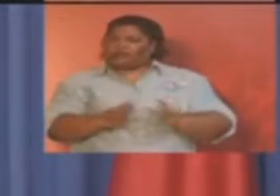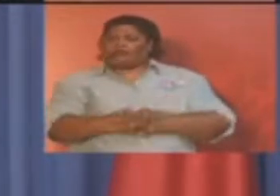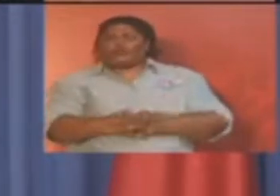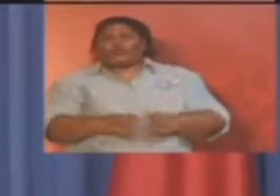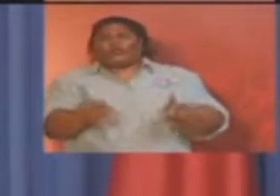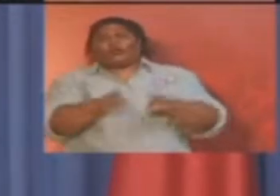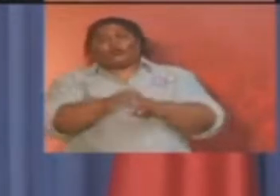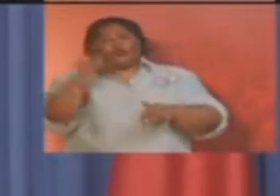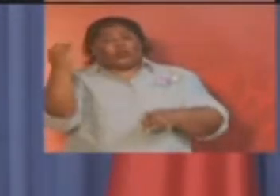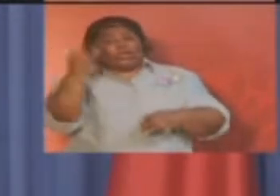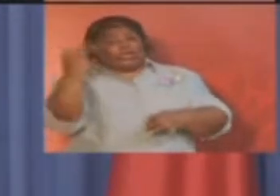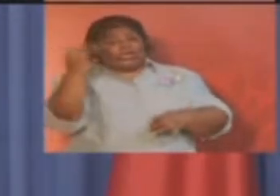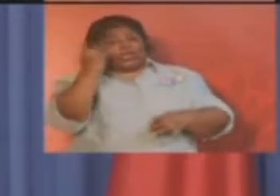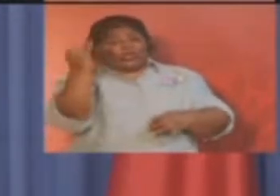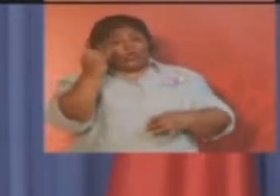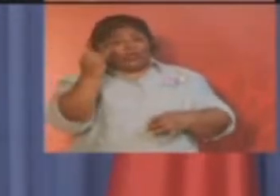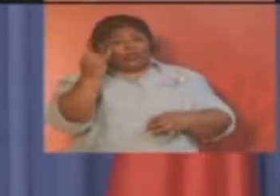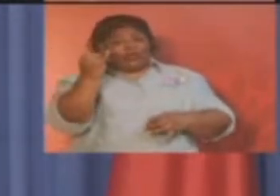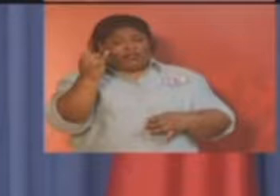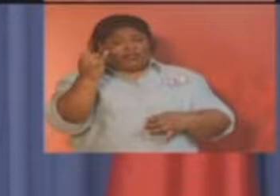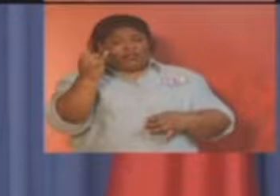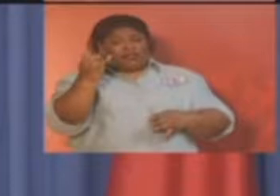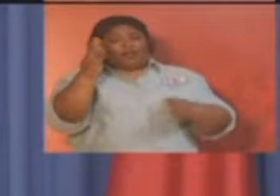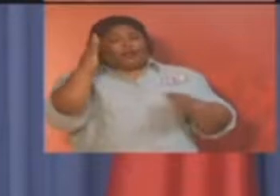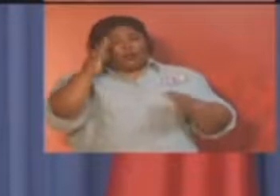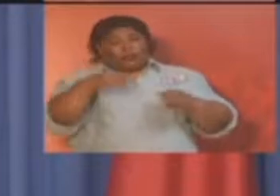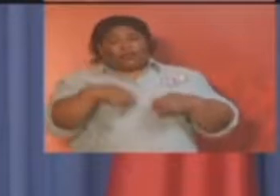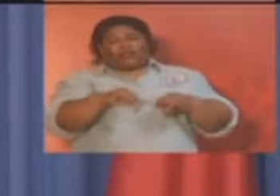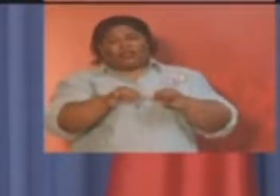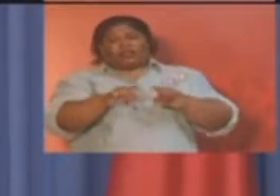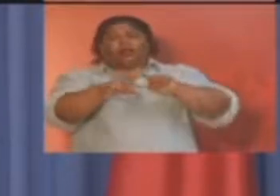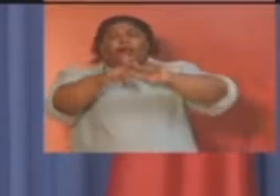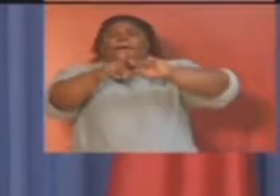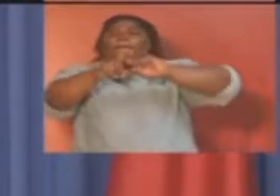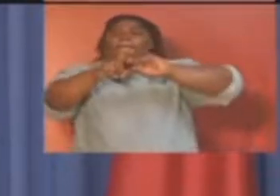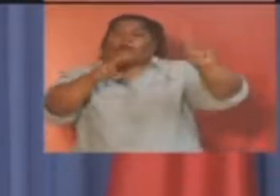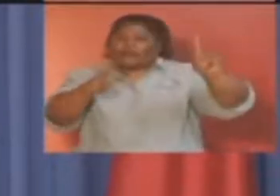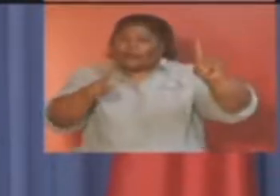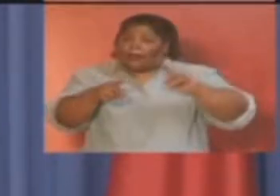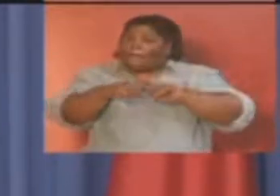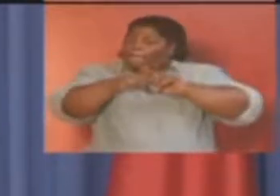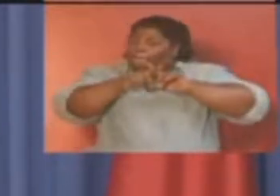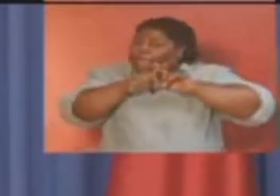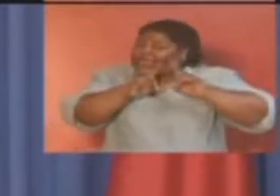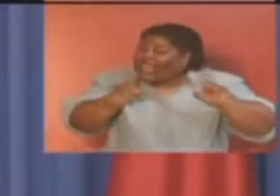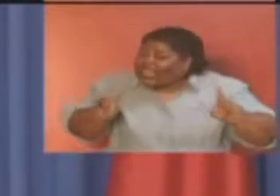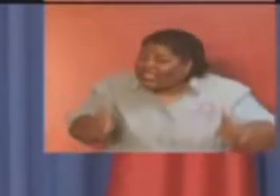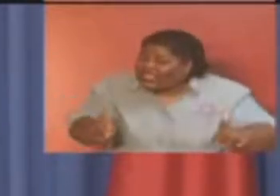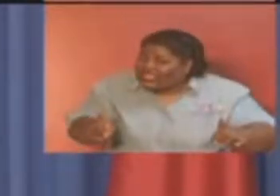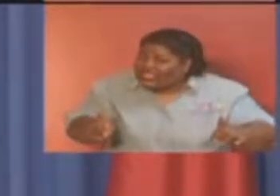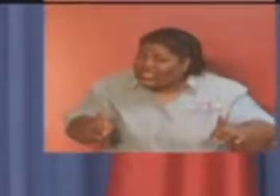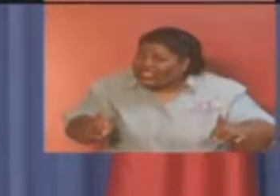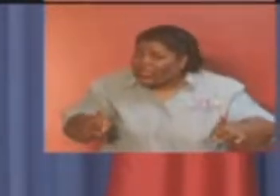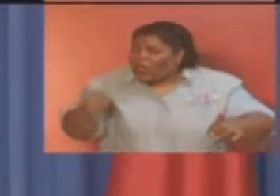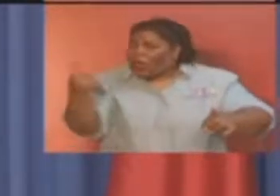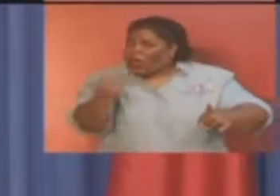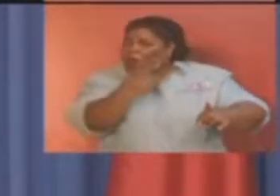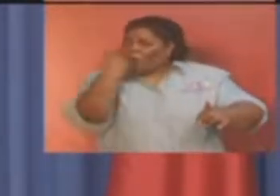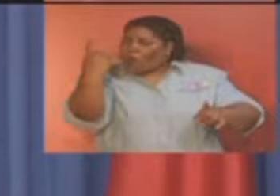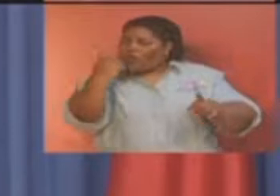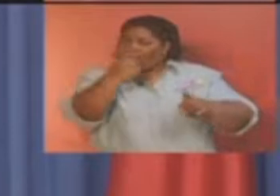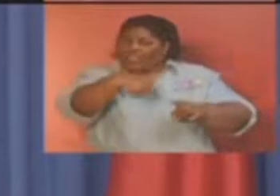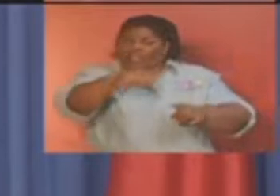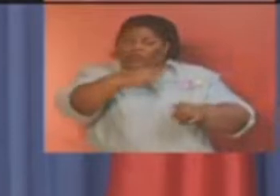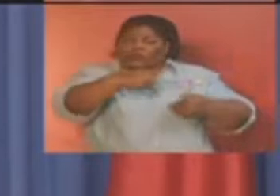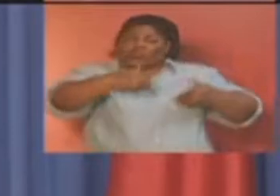spelled out here in the regulations, will be permitted. But again, with the proviso, only those who are required to come out.